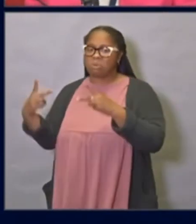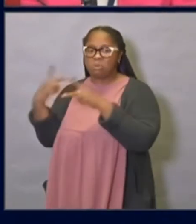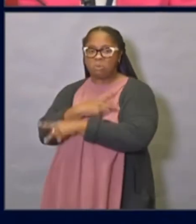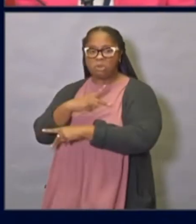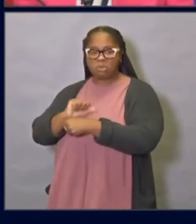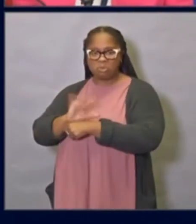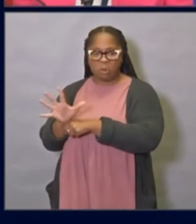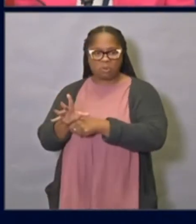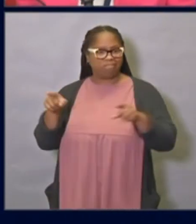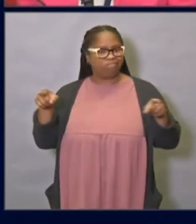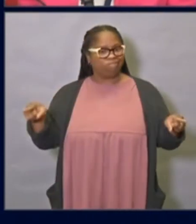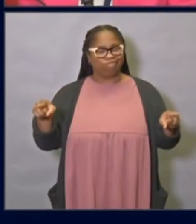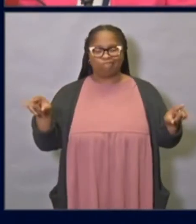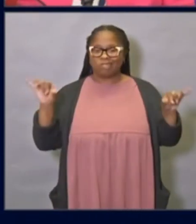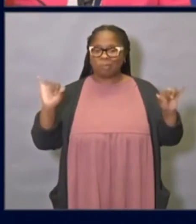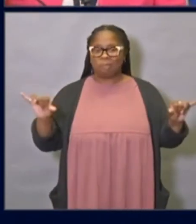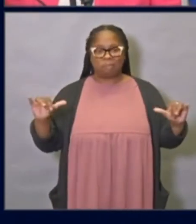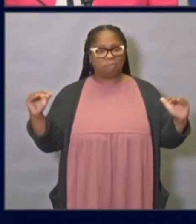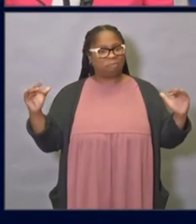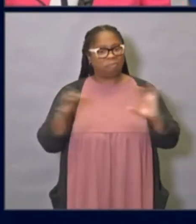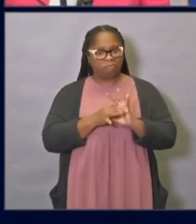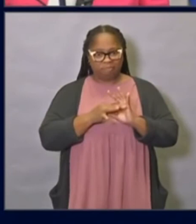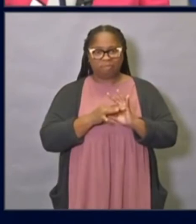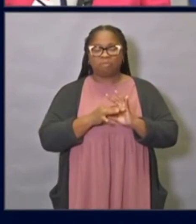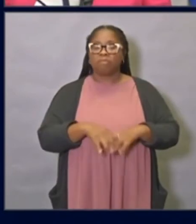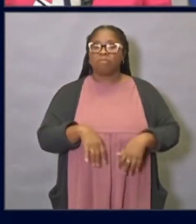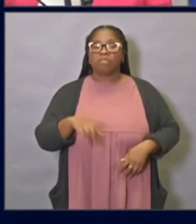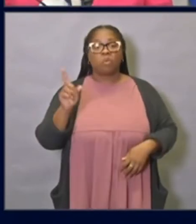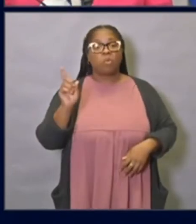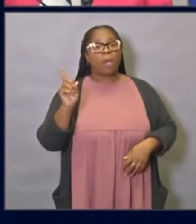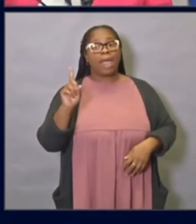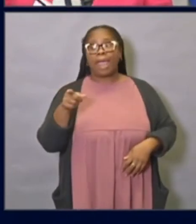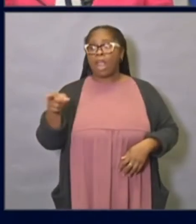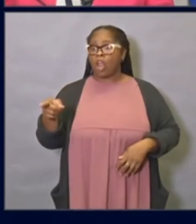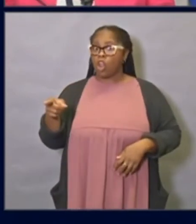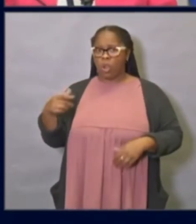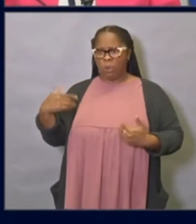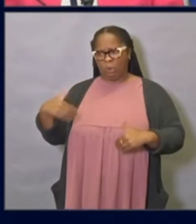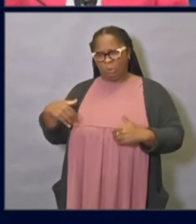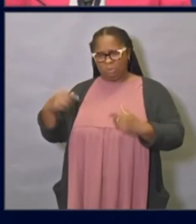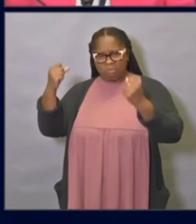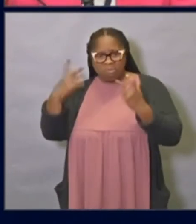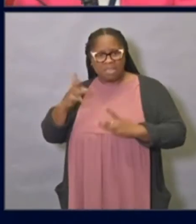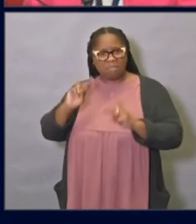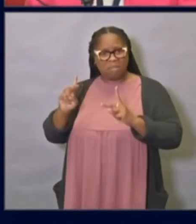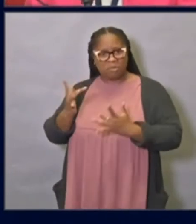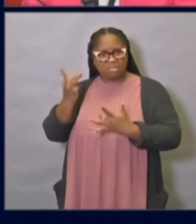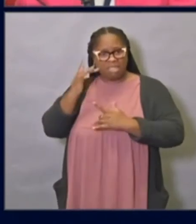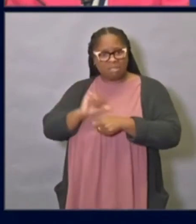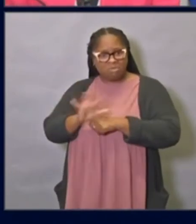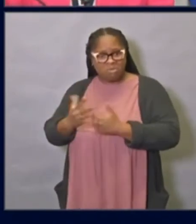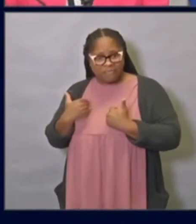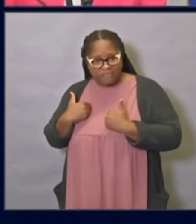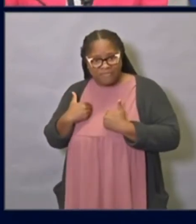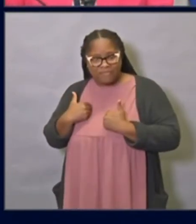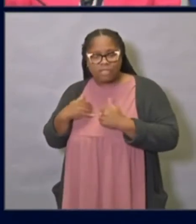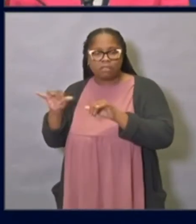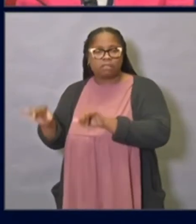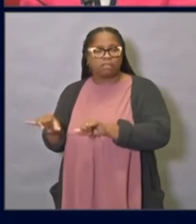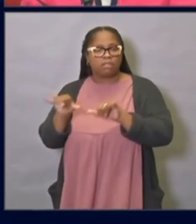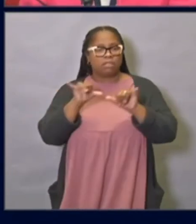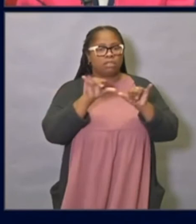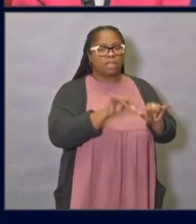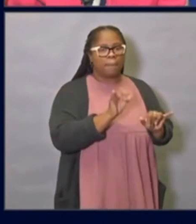Those who live in areas of the county with the highest rates of cases are also the same people who live